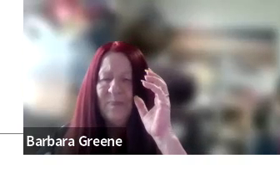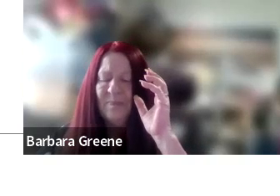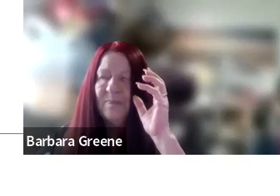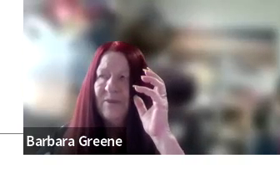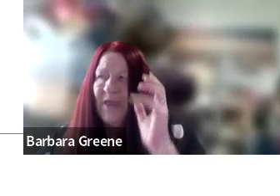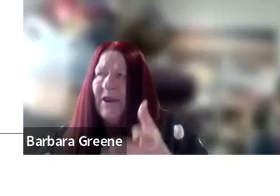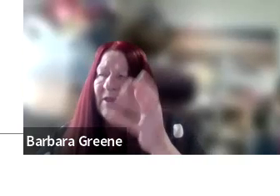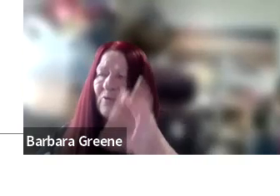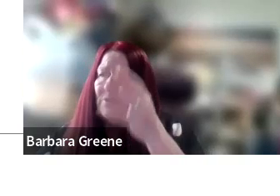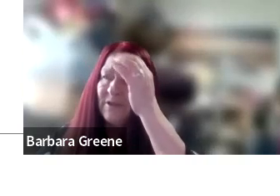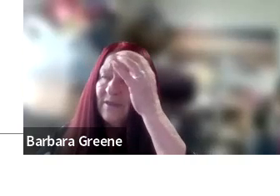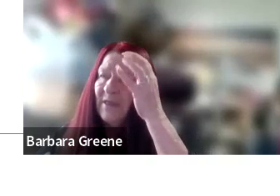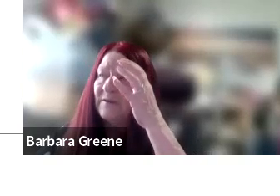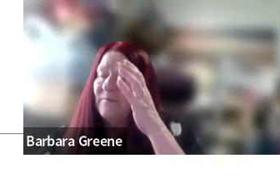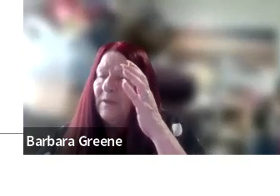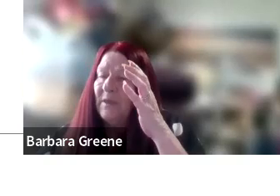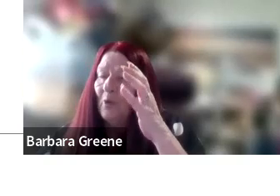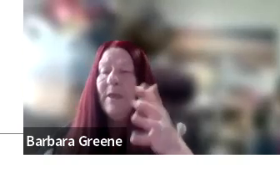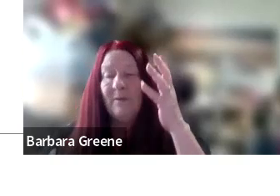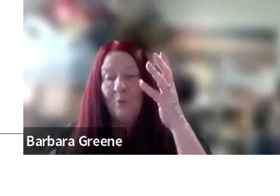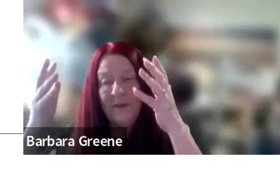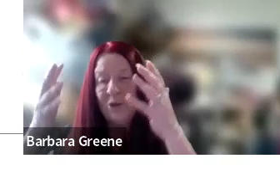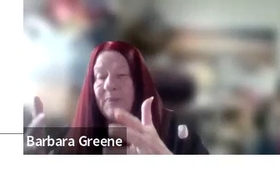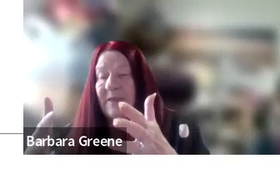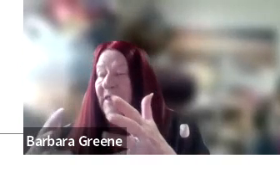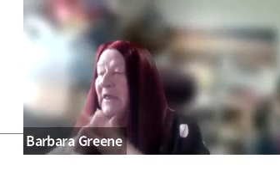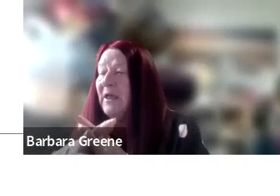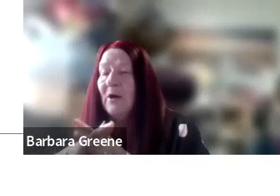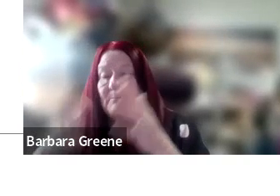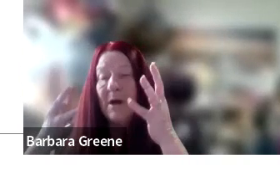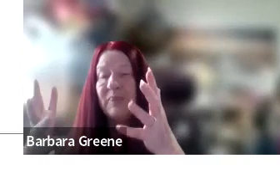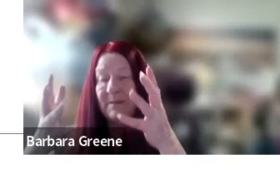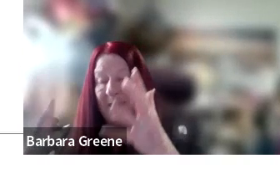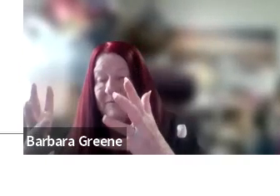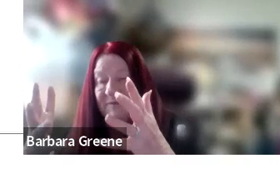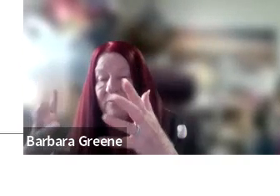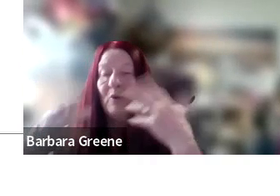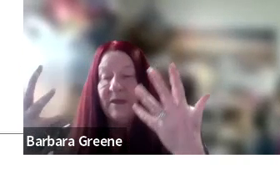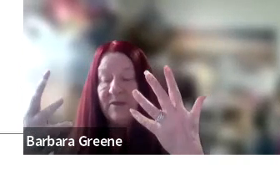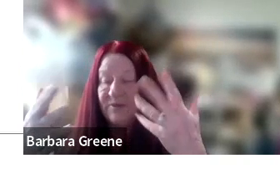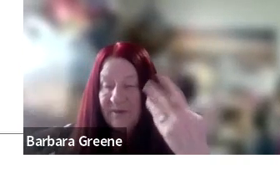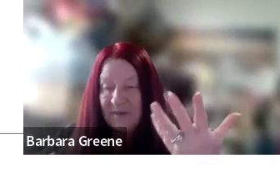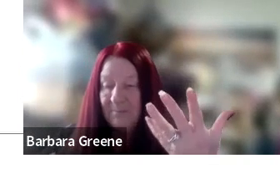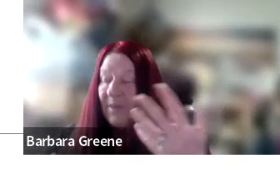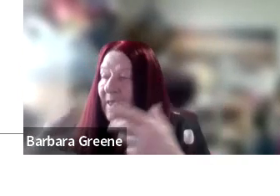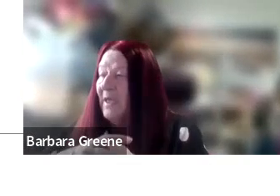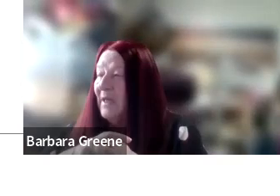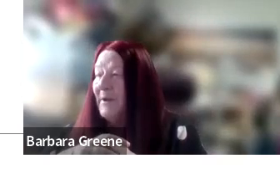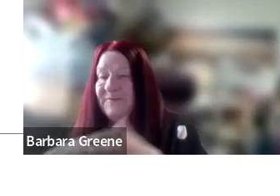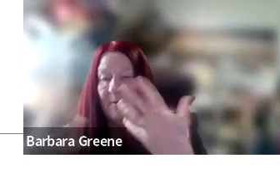the data has really kind of, we look at that data on a monthly basis. We, the